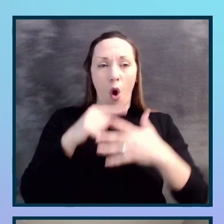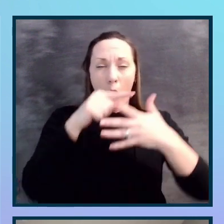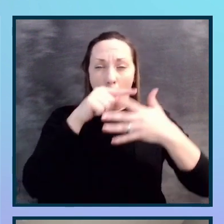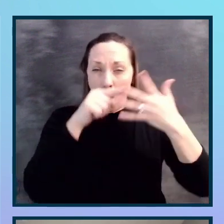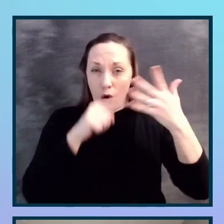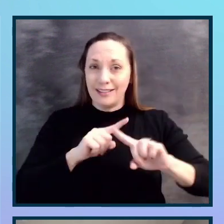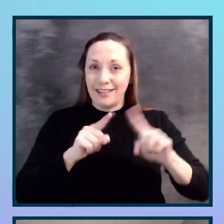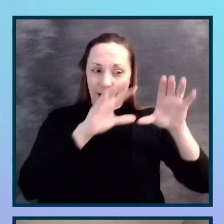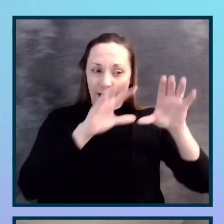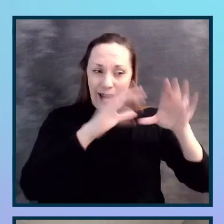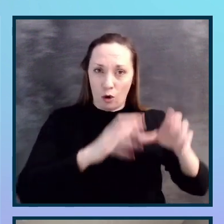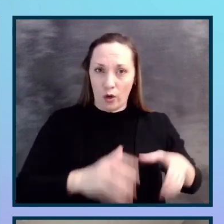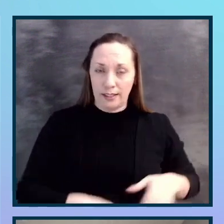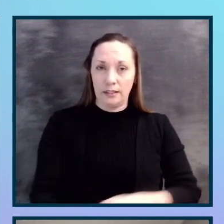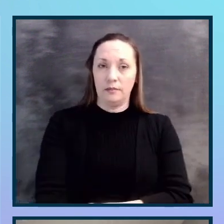different categories.